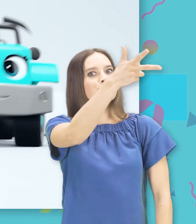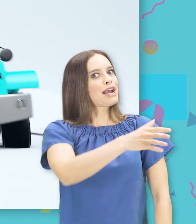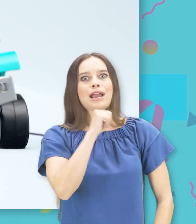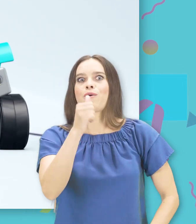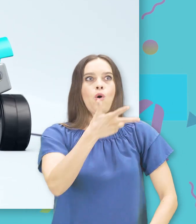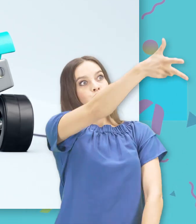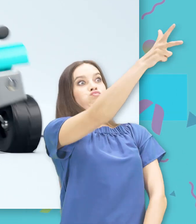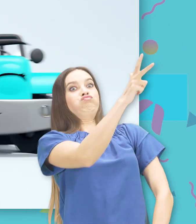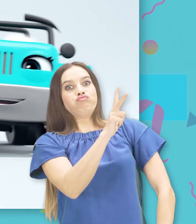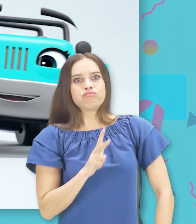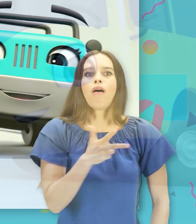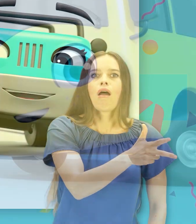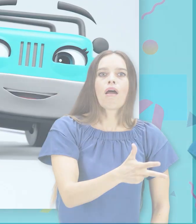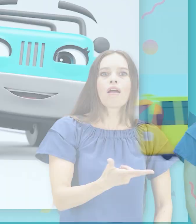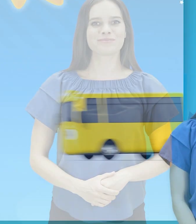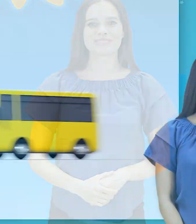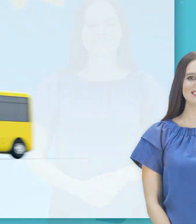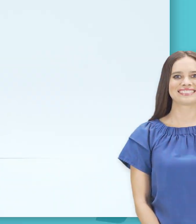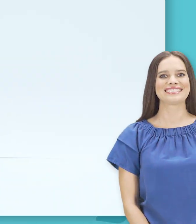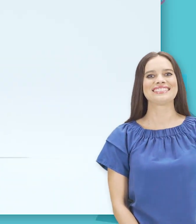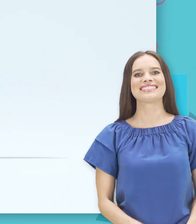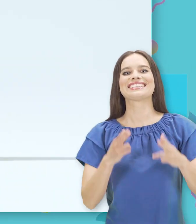come sliding down.